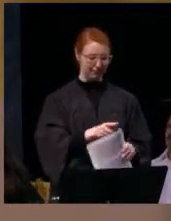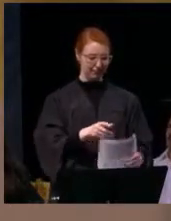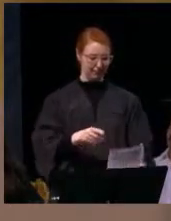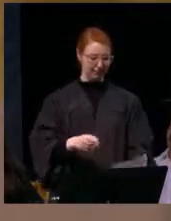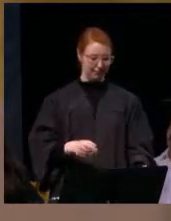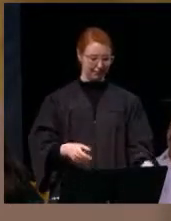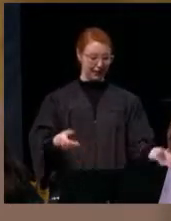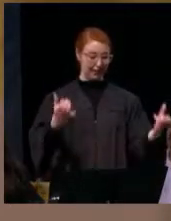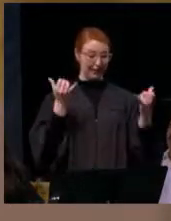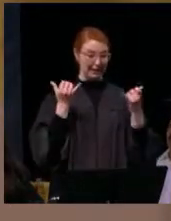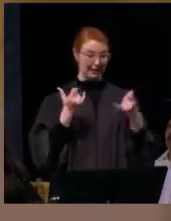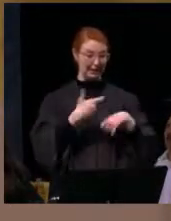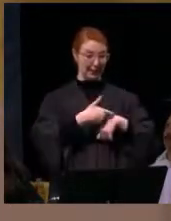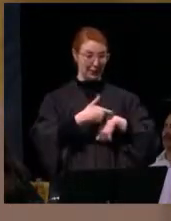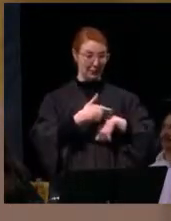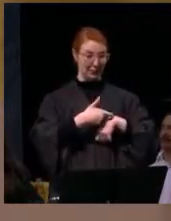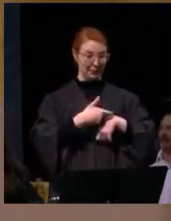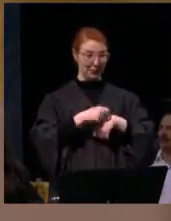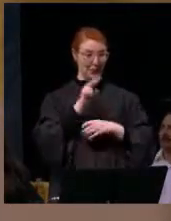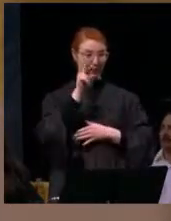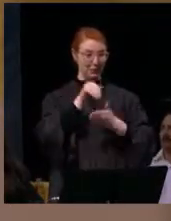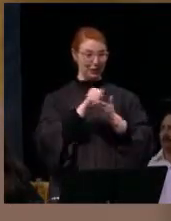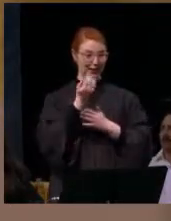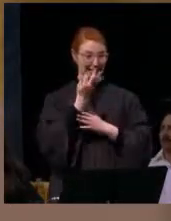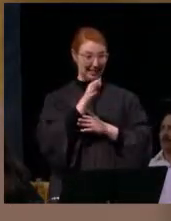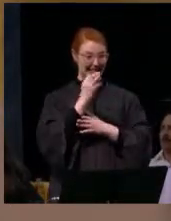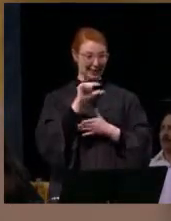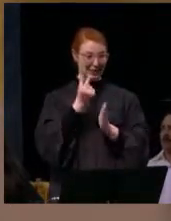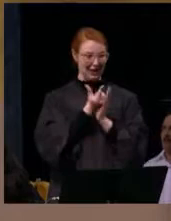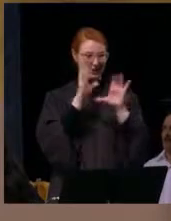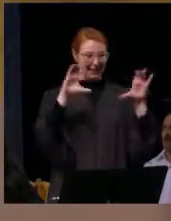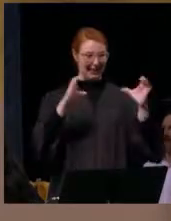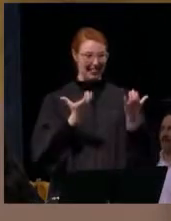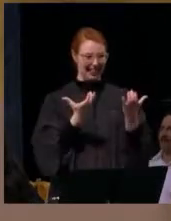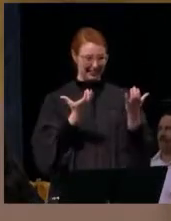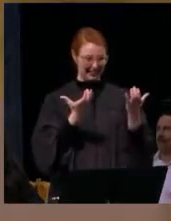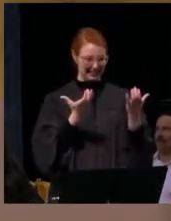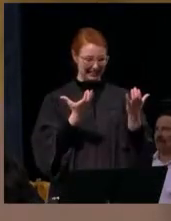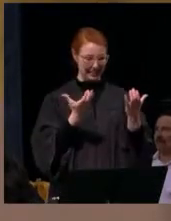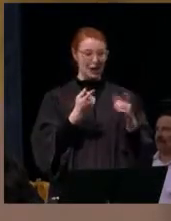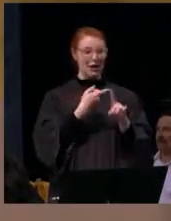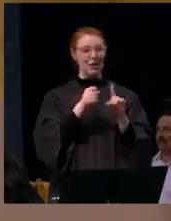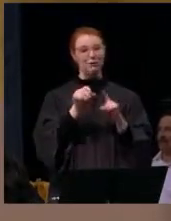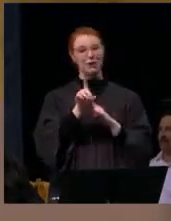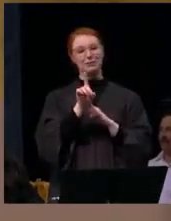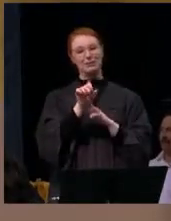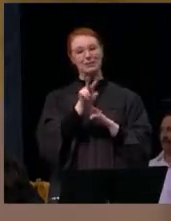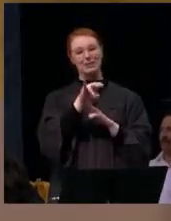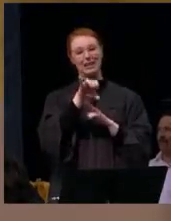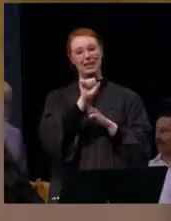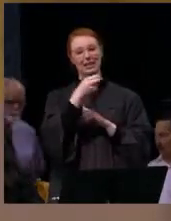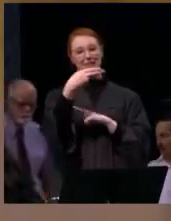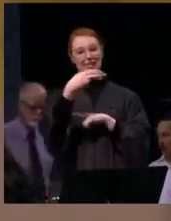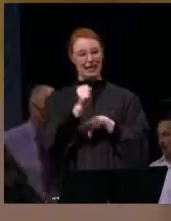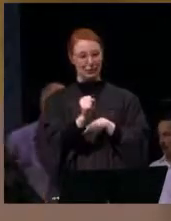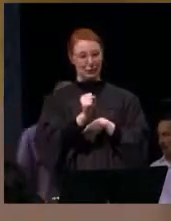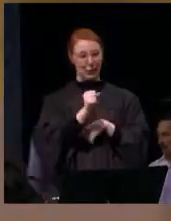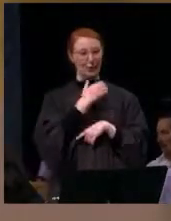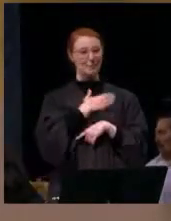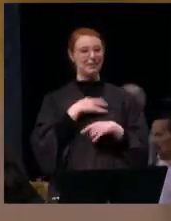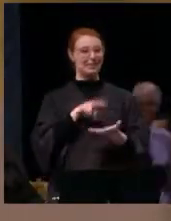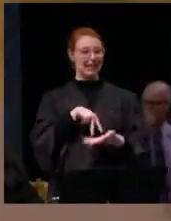At this time, would the 2019 graduating class from Judge Ronald N. Davies High